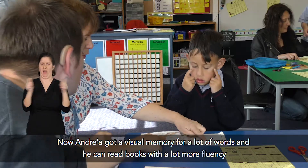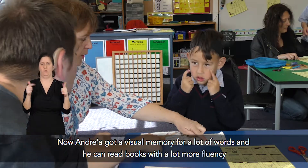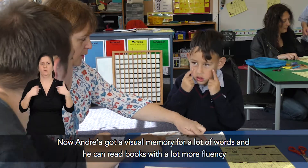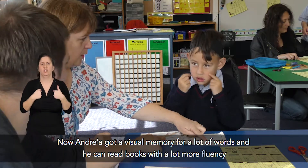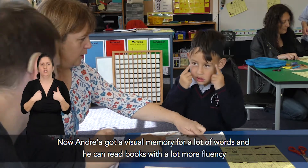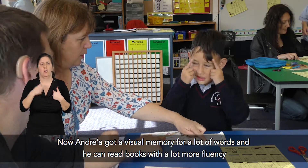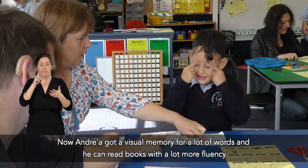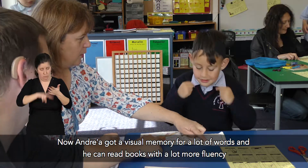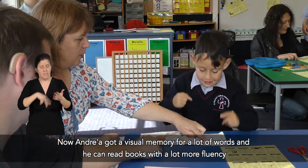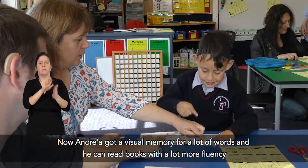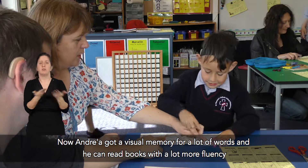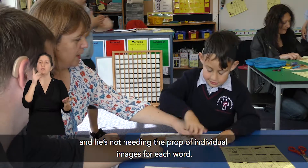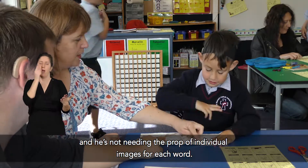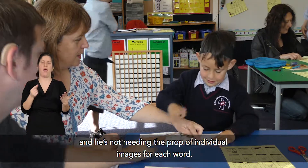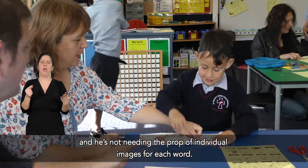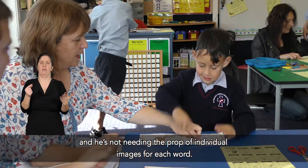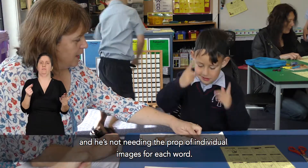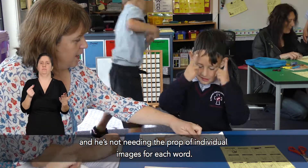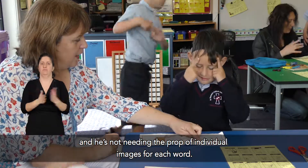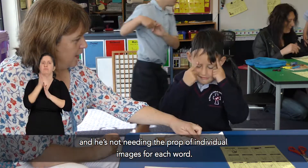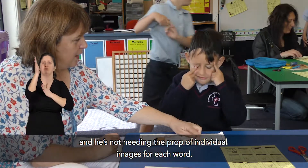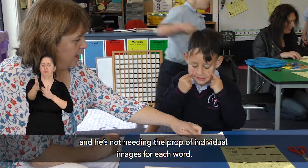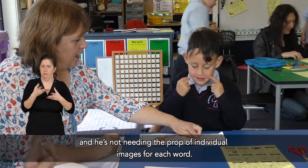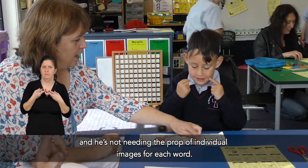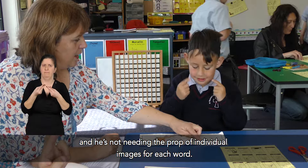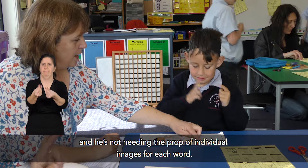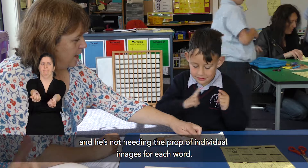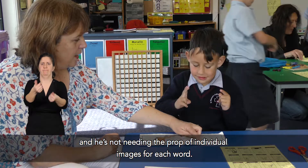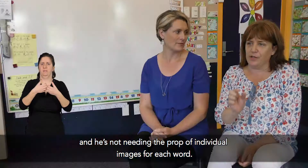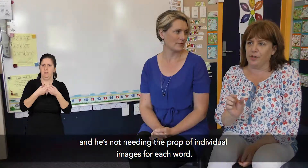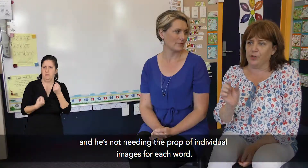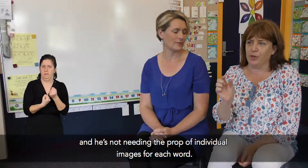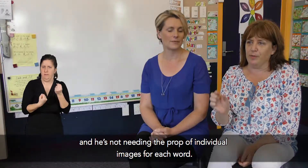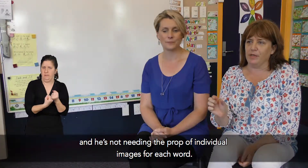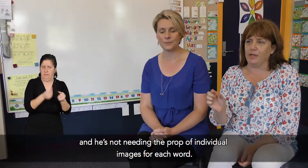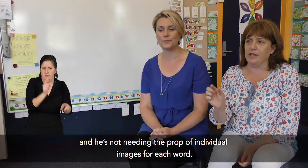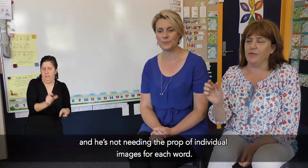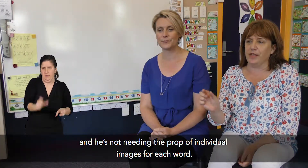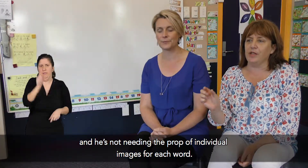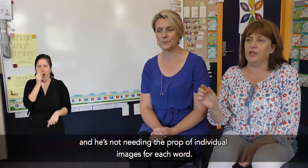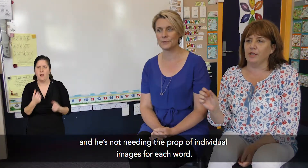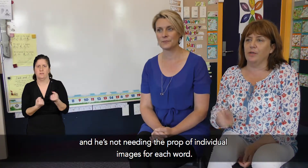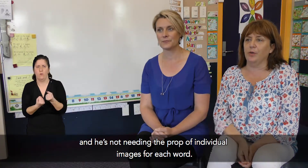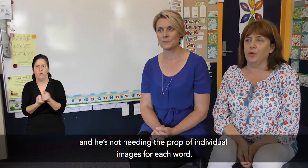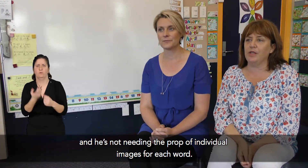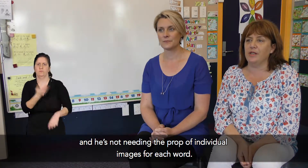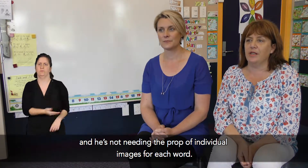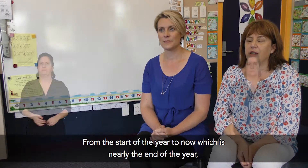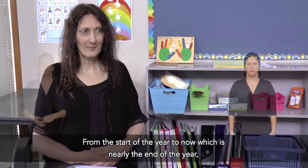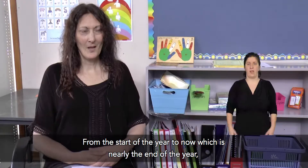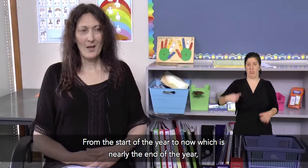read books with a lot more fluency, and he's not needing the prop of individual images for each